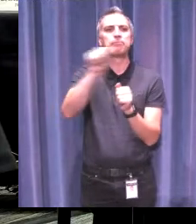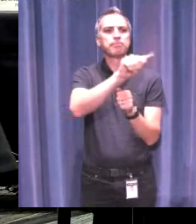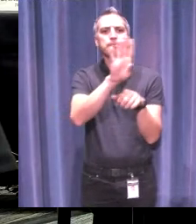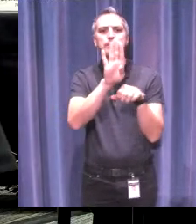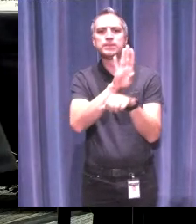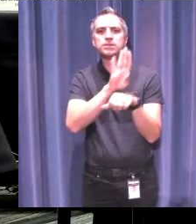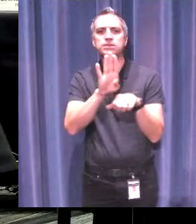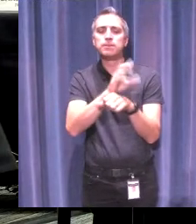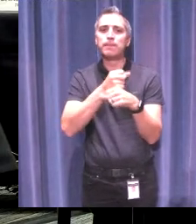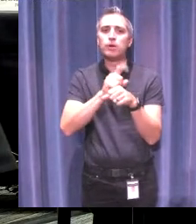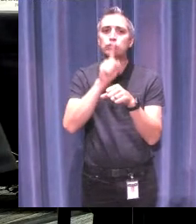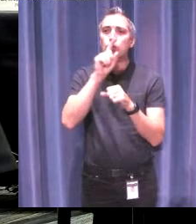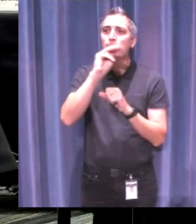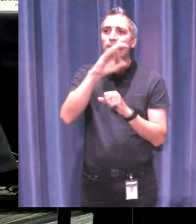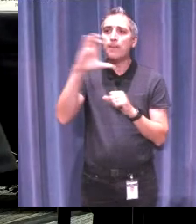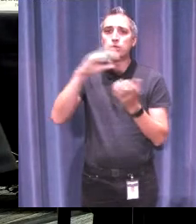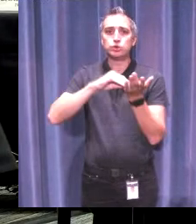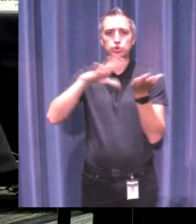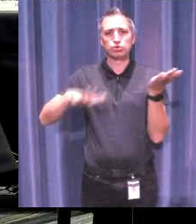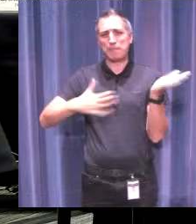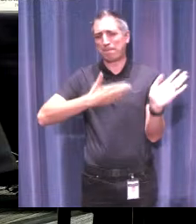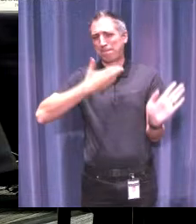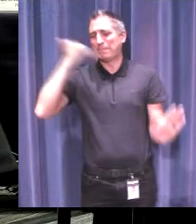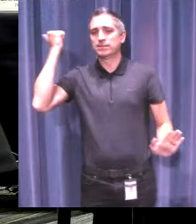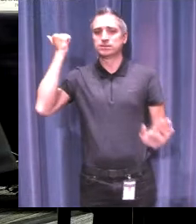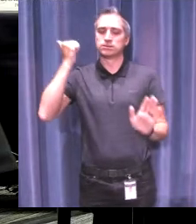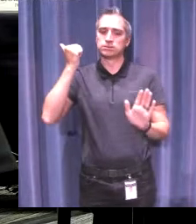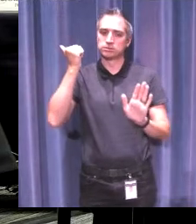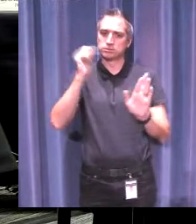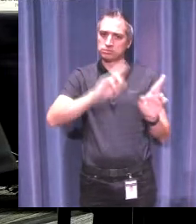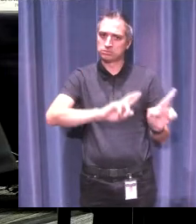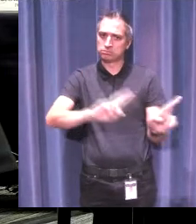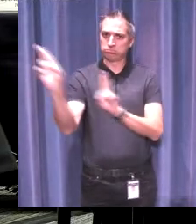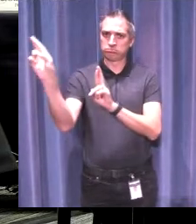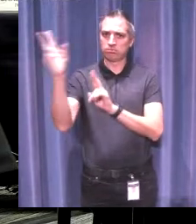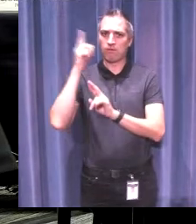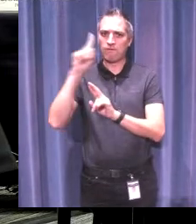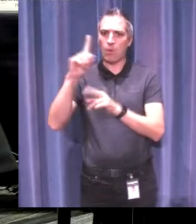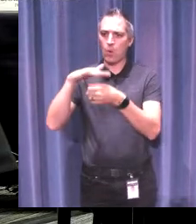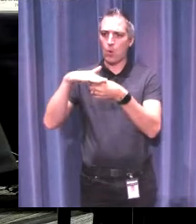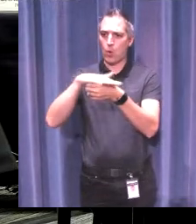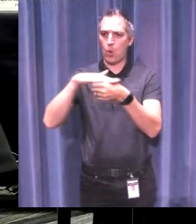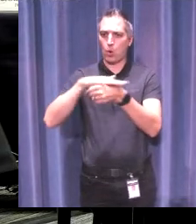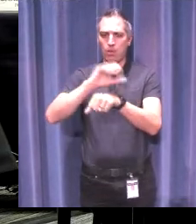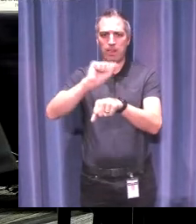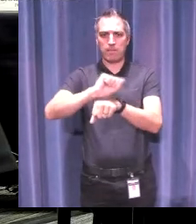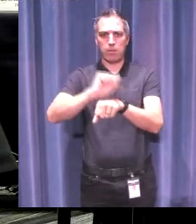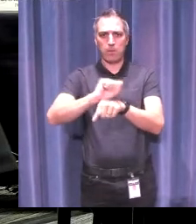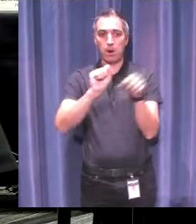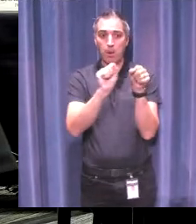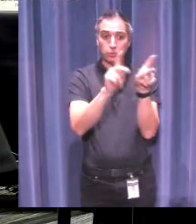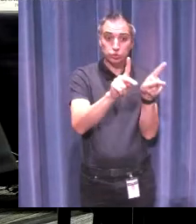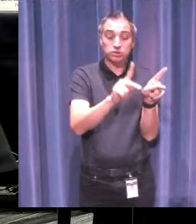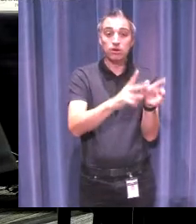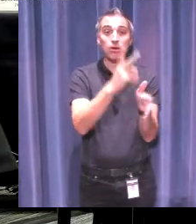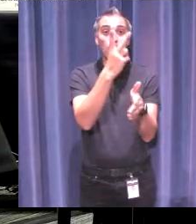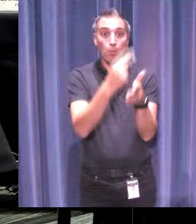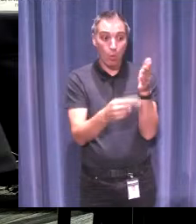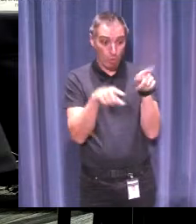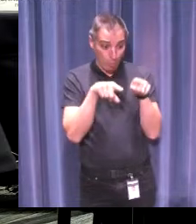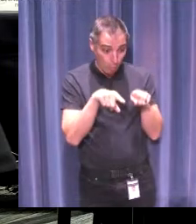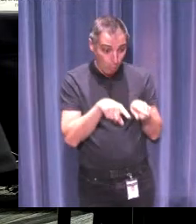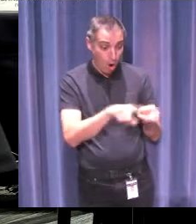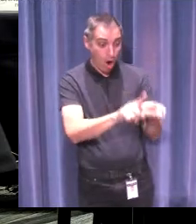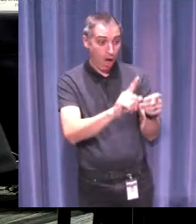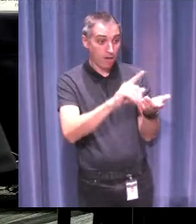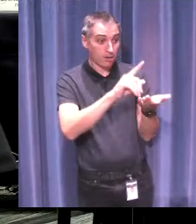are the best prepared for local employment opportunities, both while they're students and also